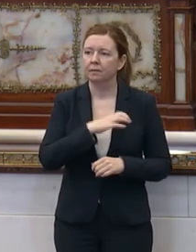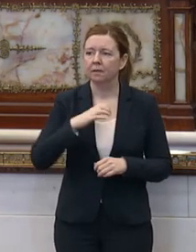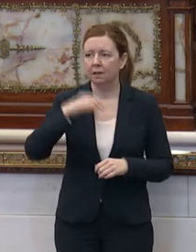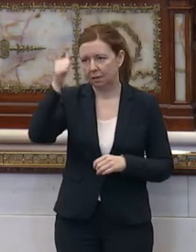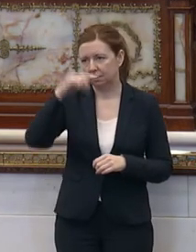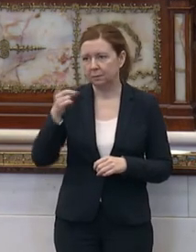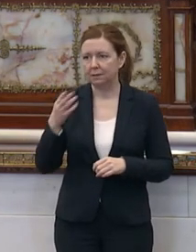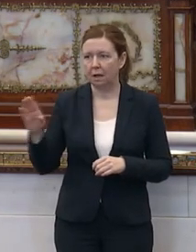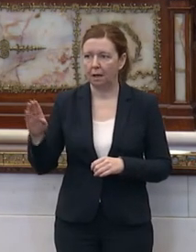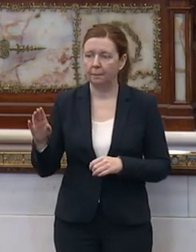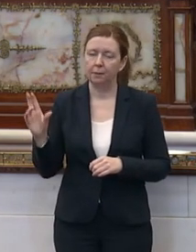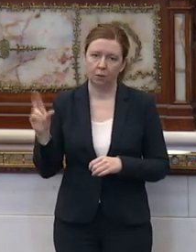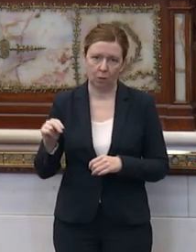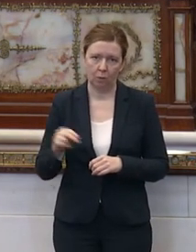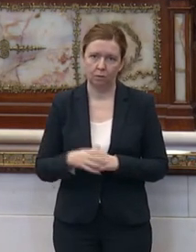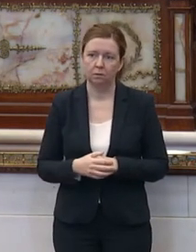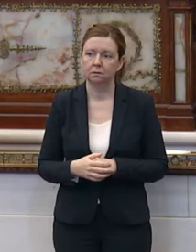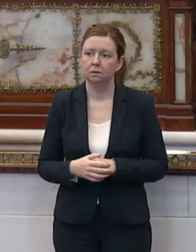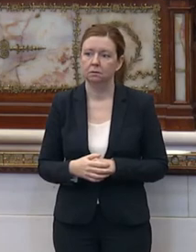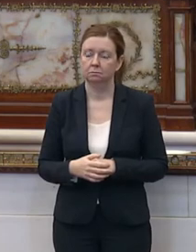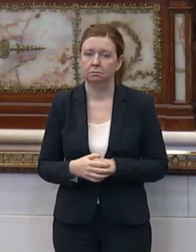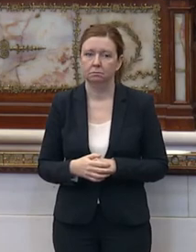Councilman Dom? Nay.